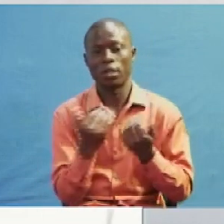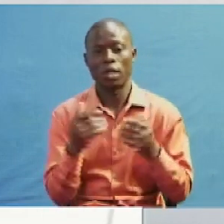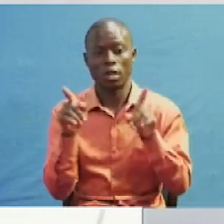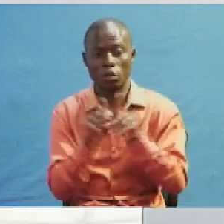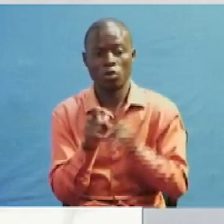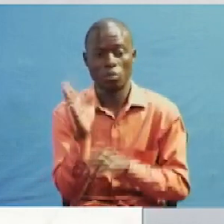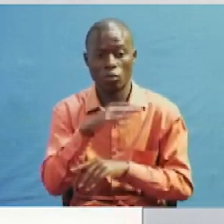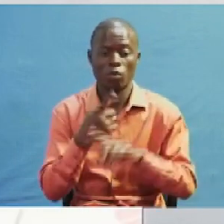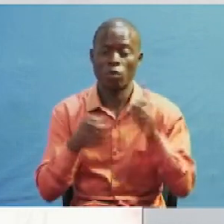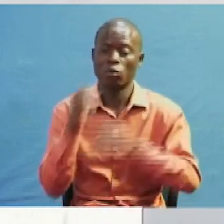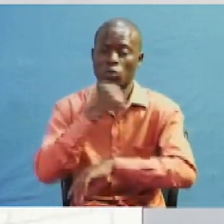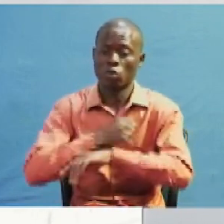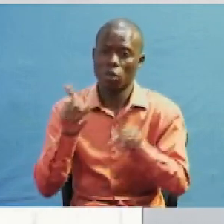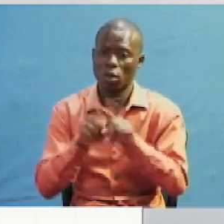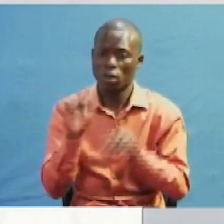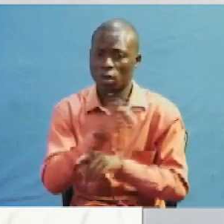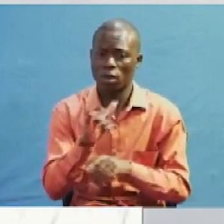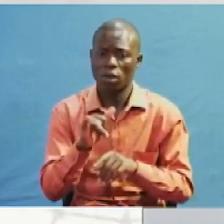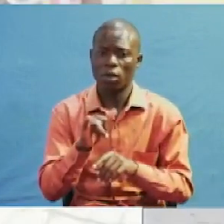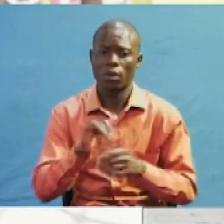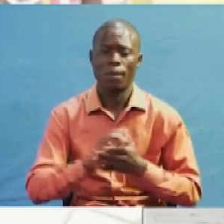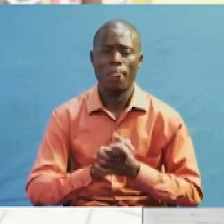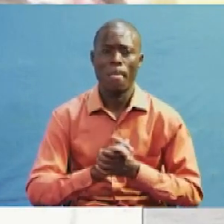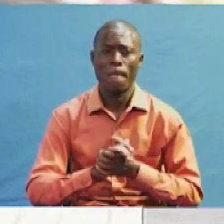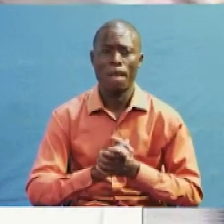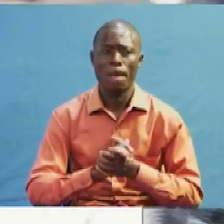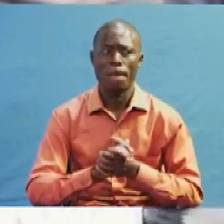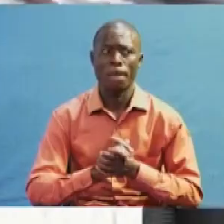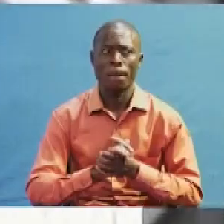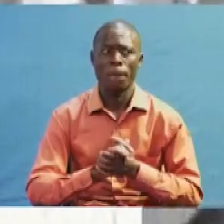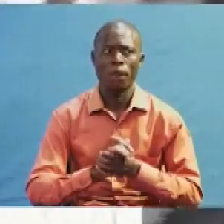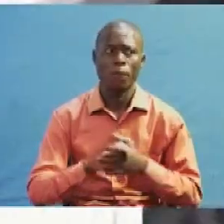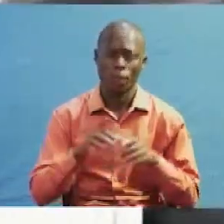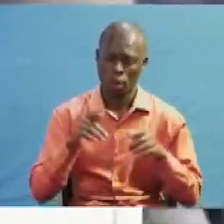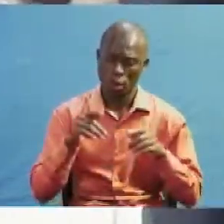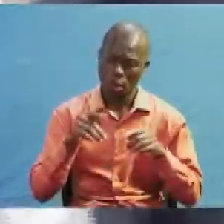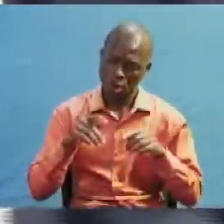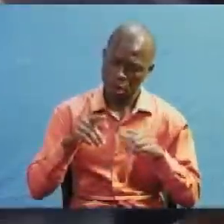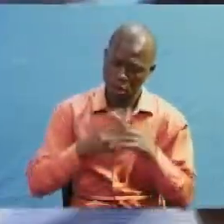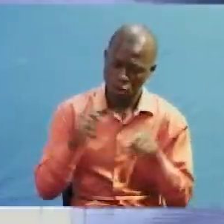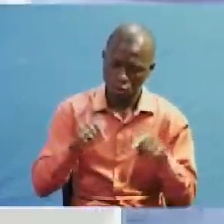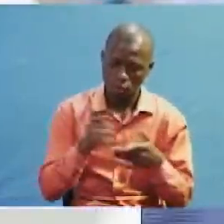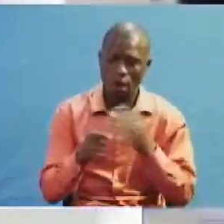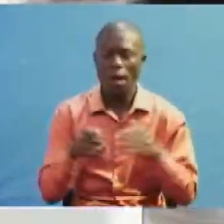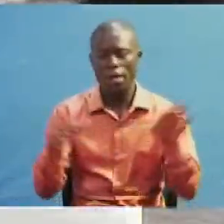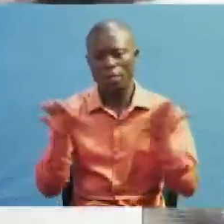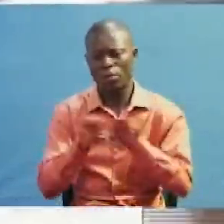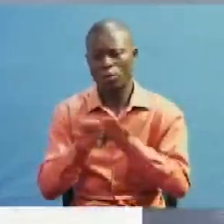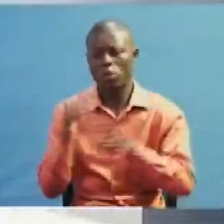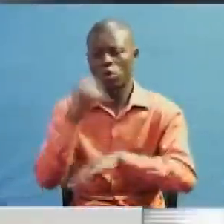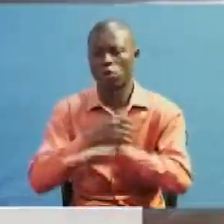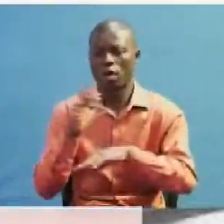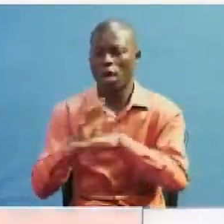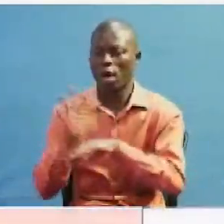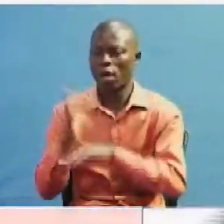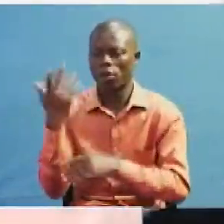is financially strenuous. Natalie Kioko with more details. Effective starting today, the measure to close schools earlier than scheduled is aimed